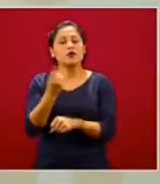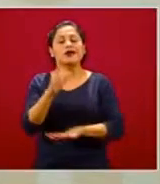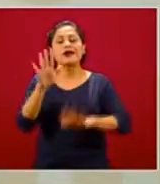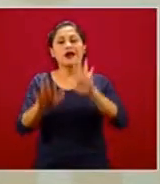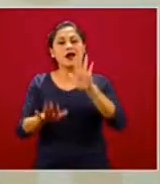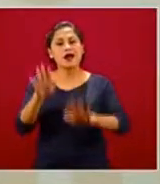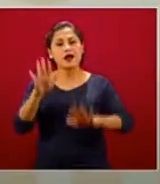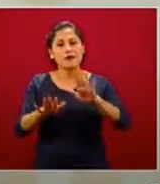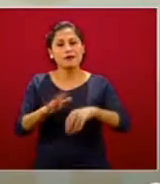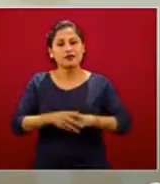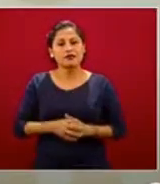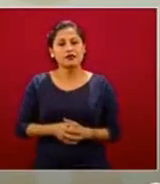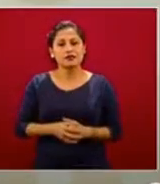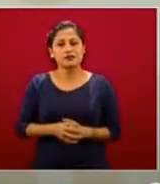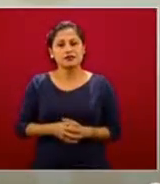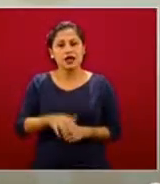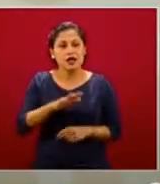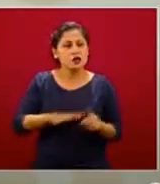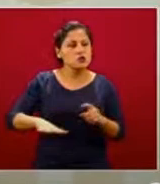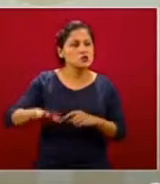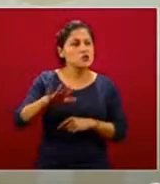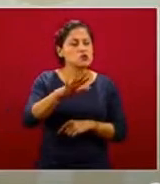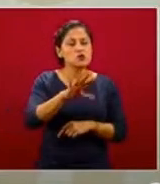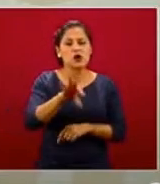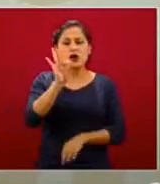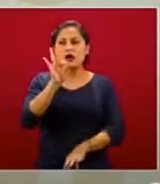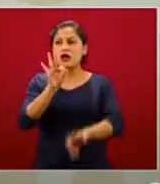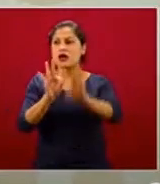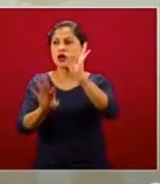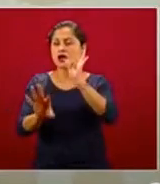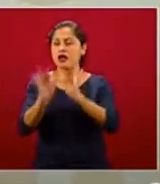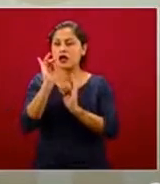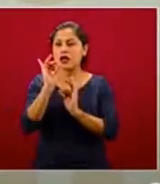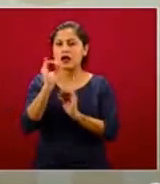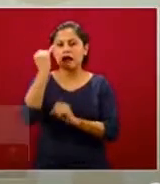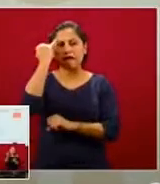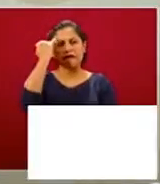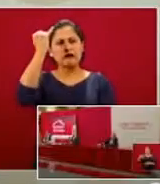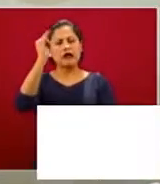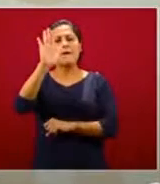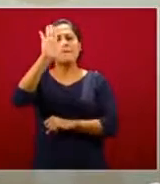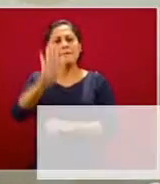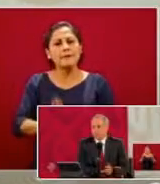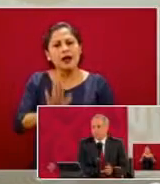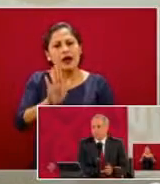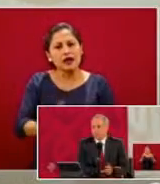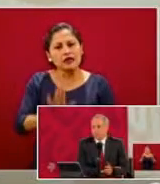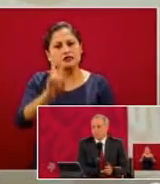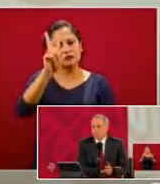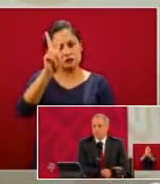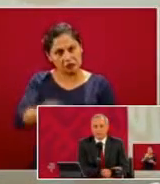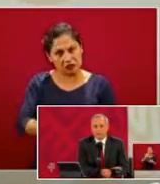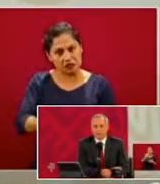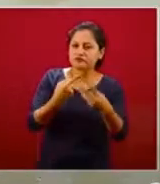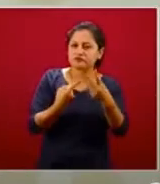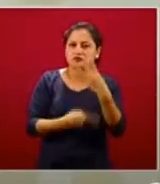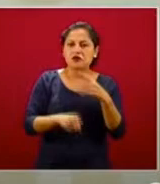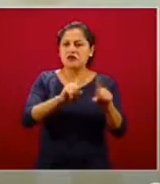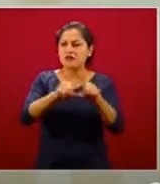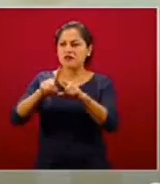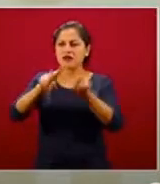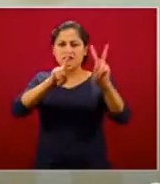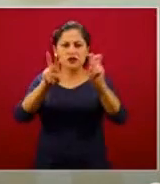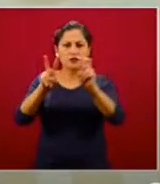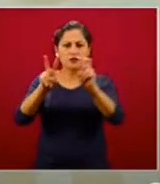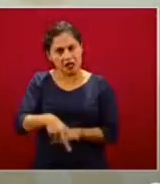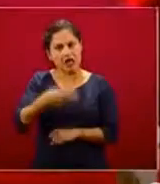So it's very easy to come up with ideas that seem to be true based on evidence, but